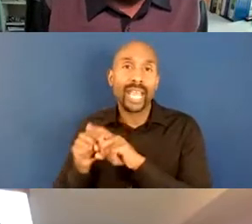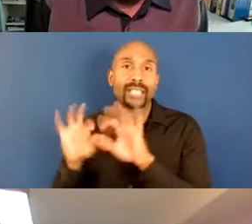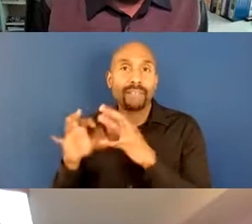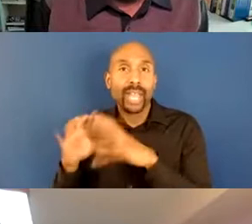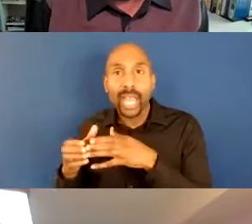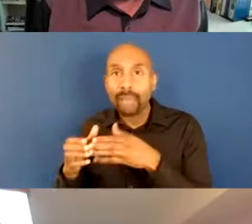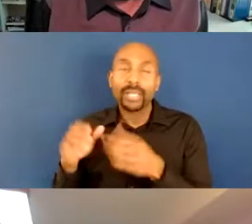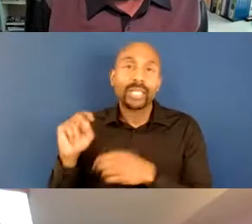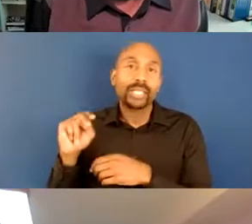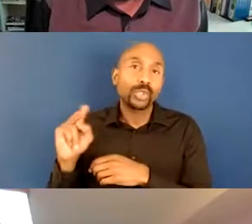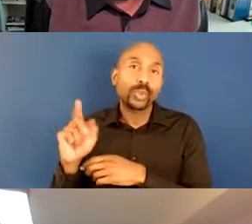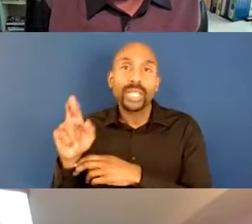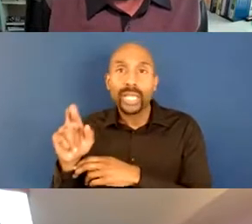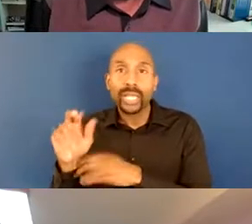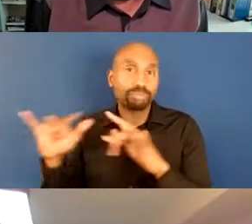otherwise.